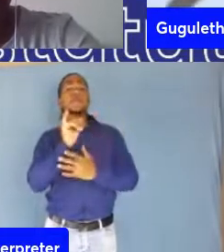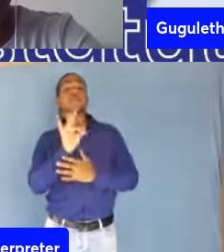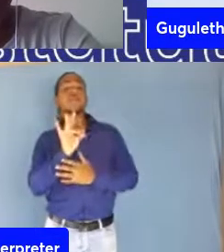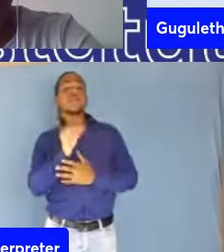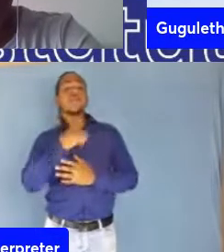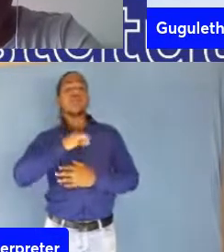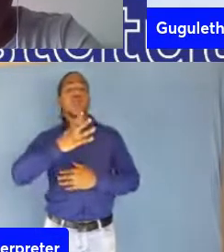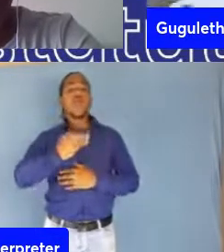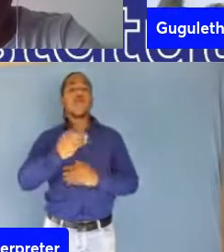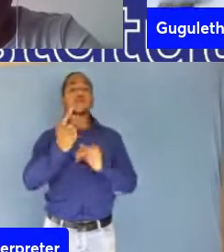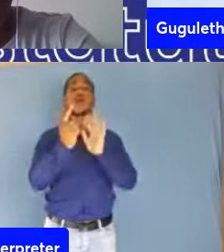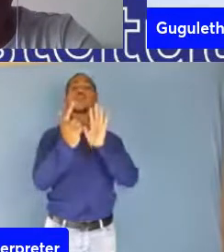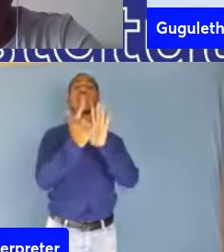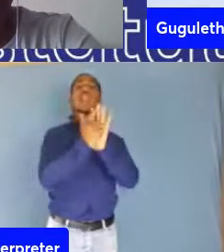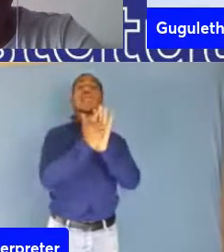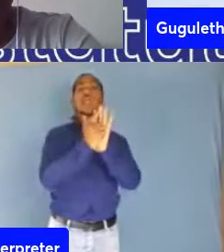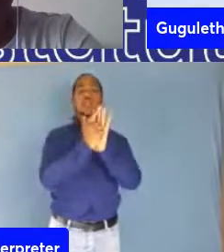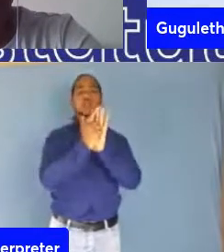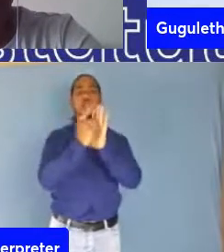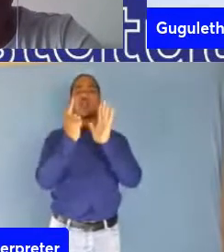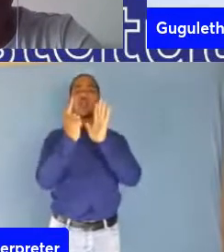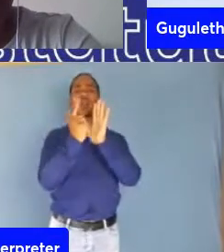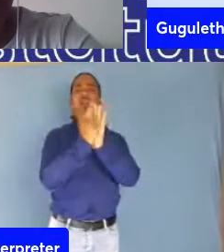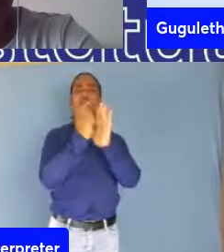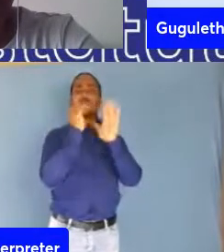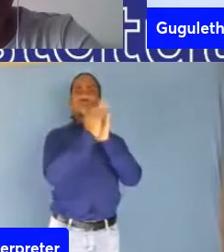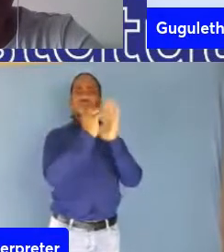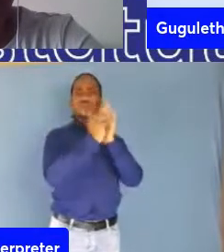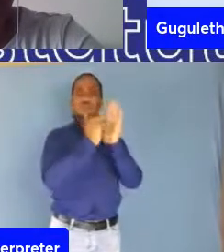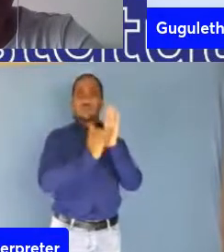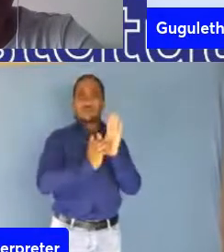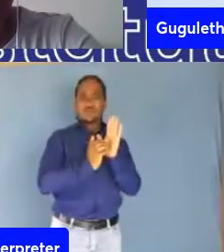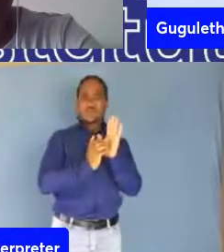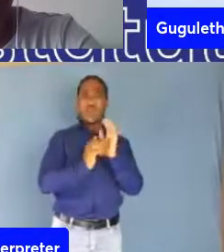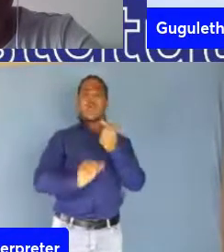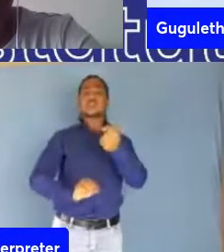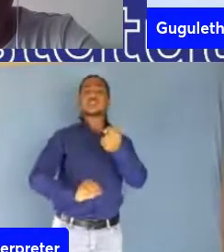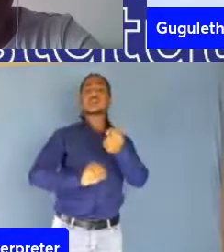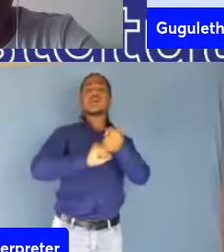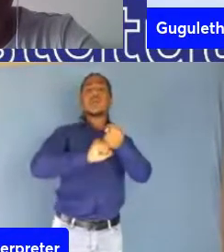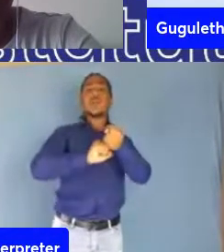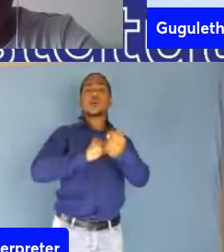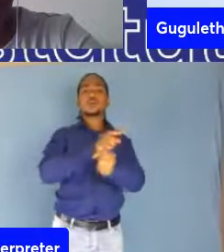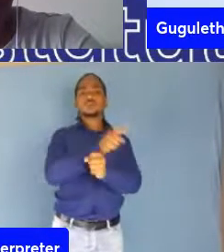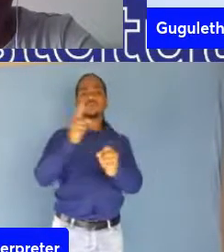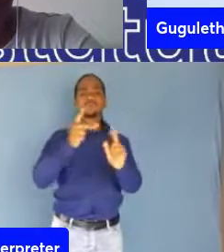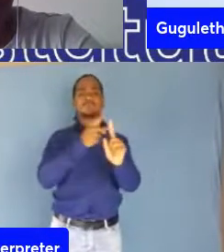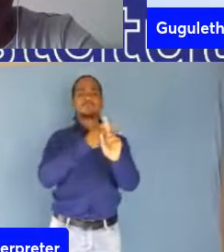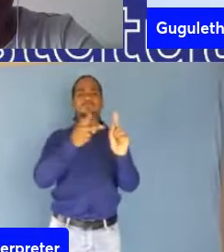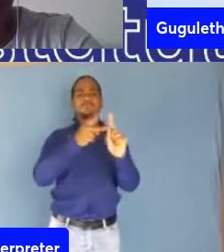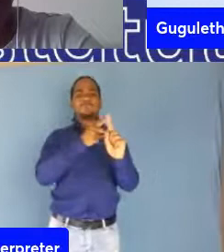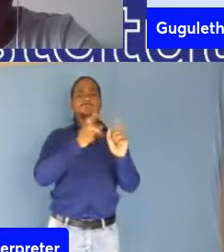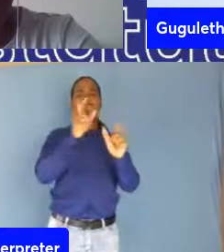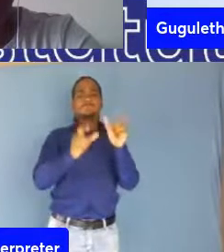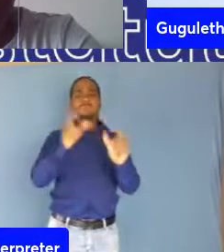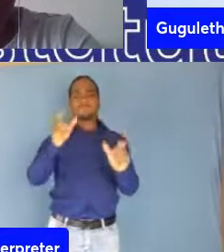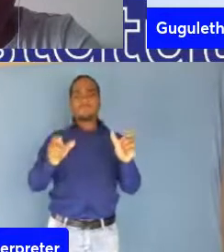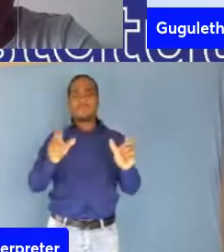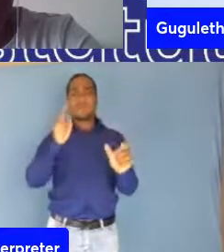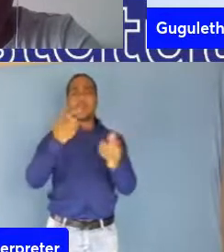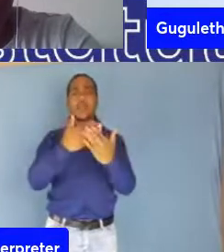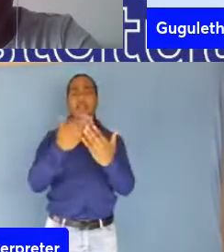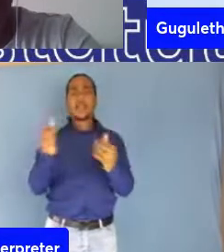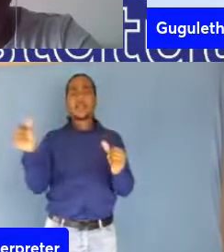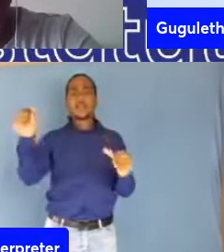legal institution support these victims, it allows for these victims to come back into the community better